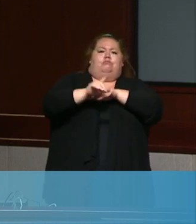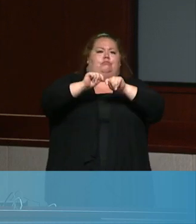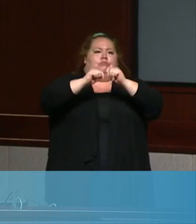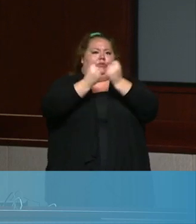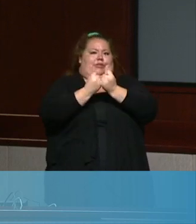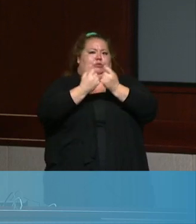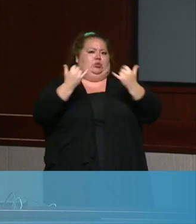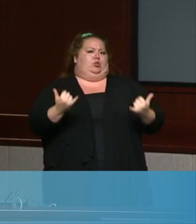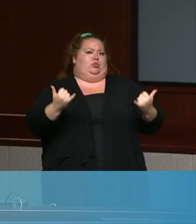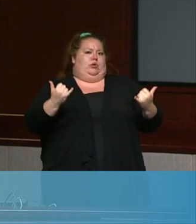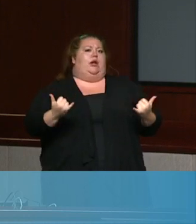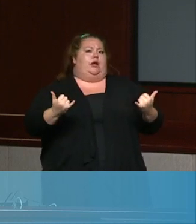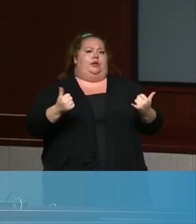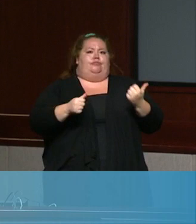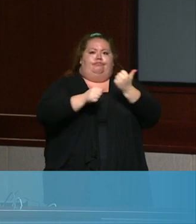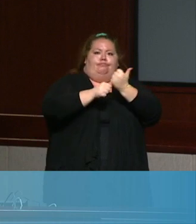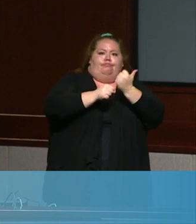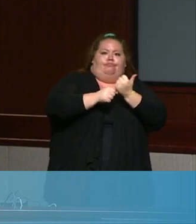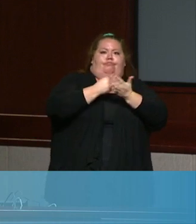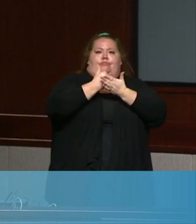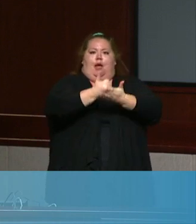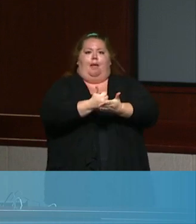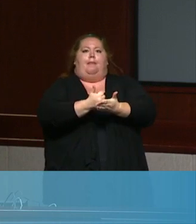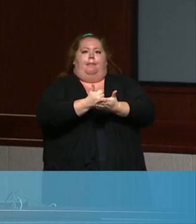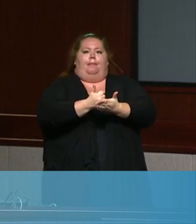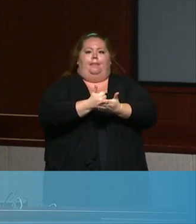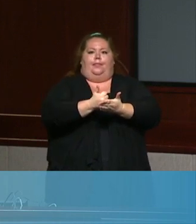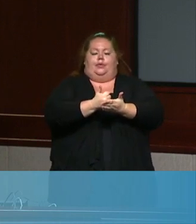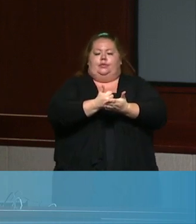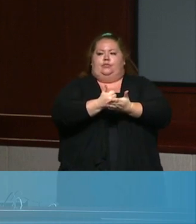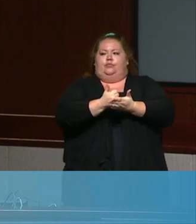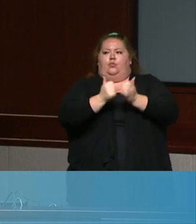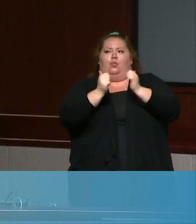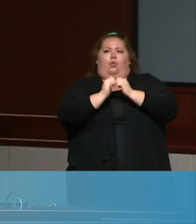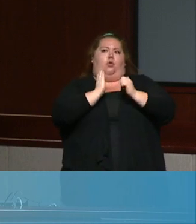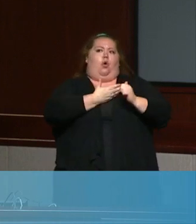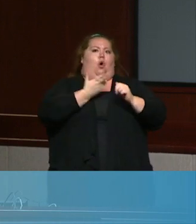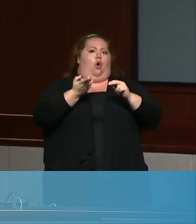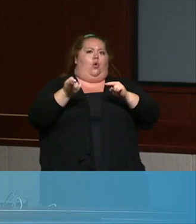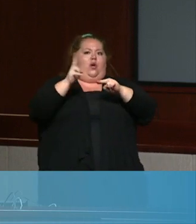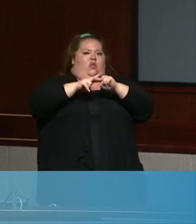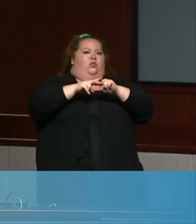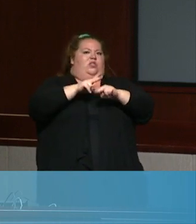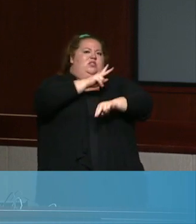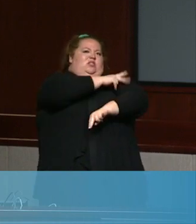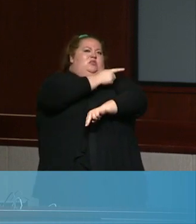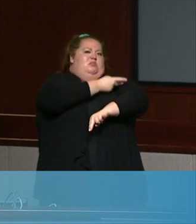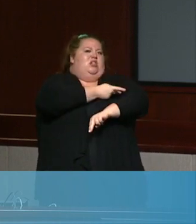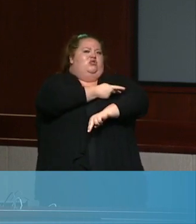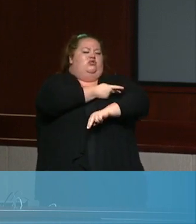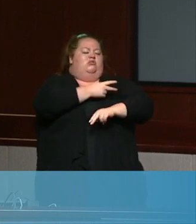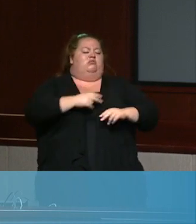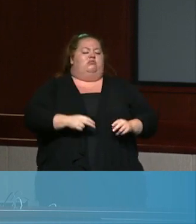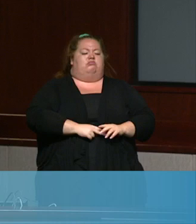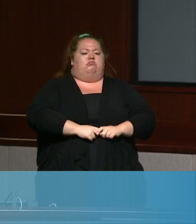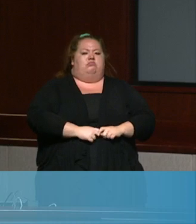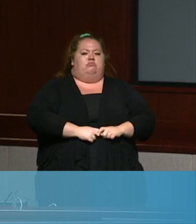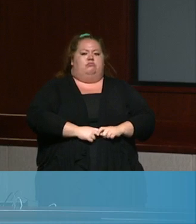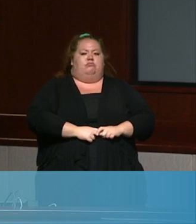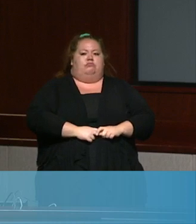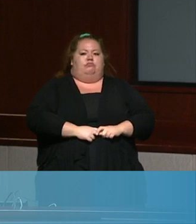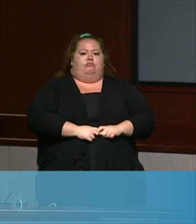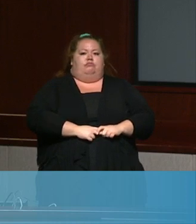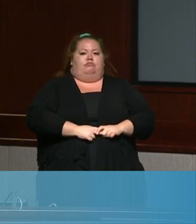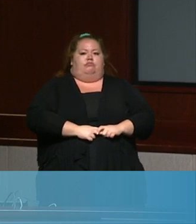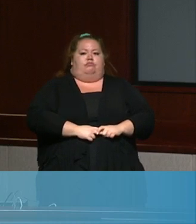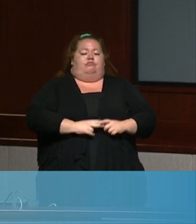today assisting with the increased patients at those hospitals. So that work